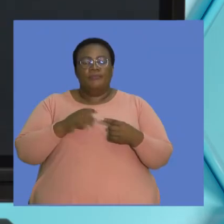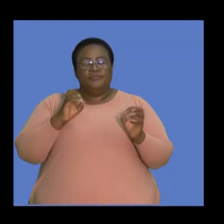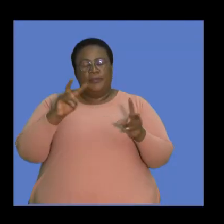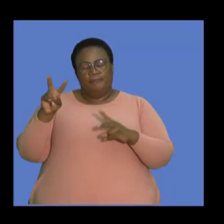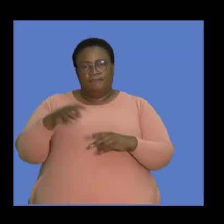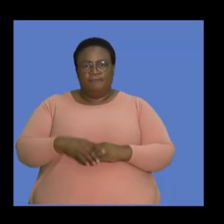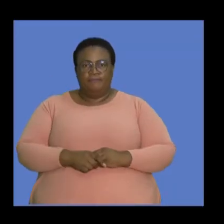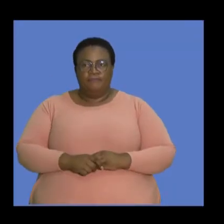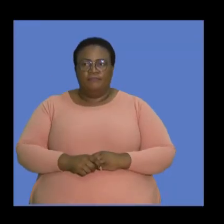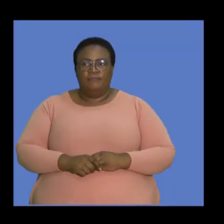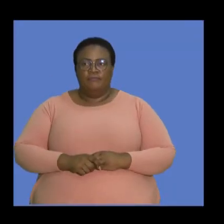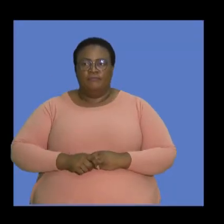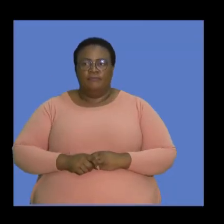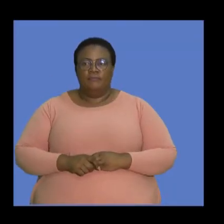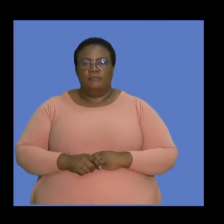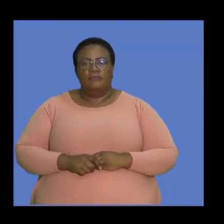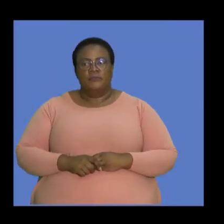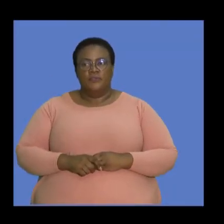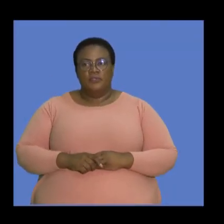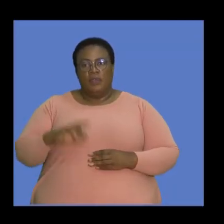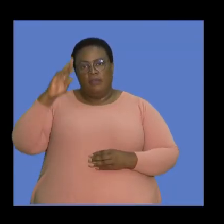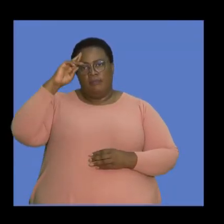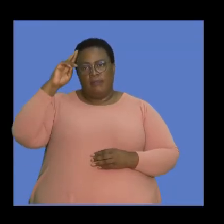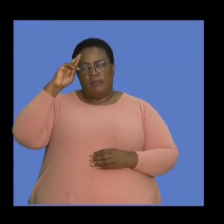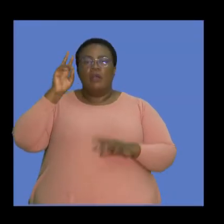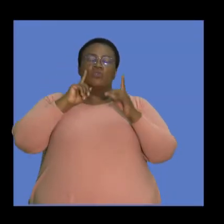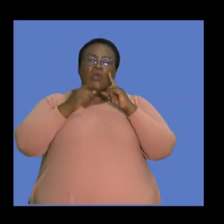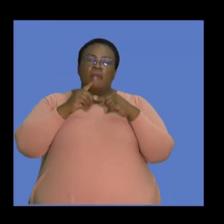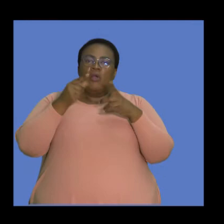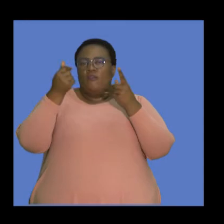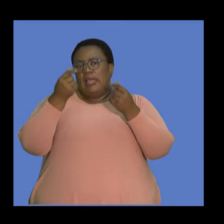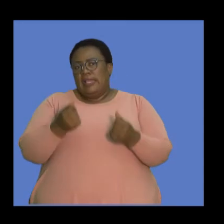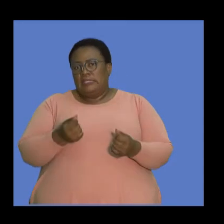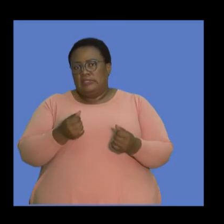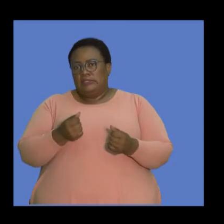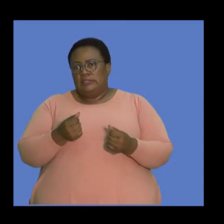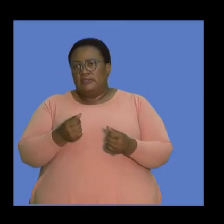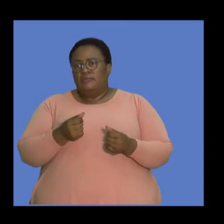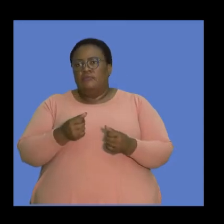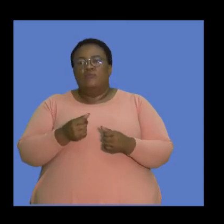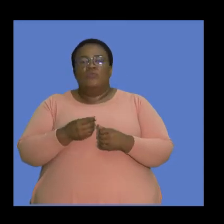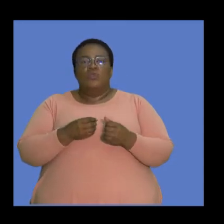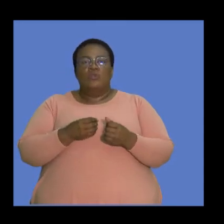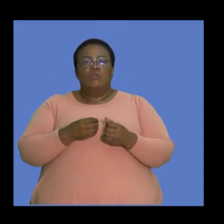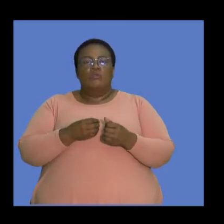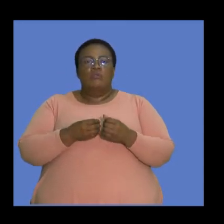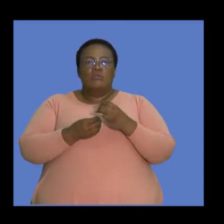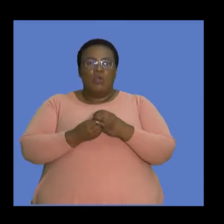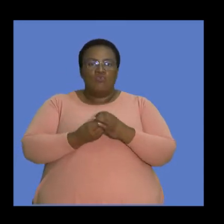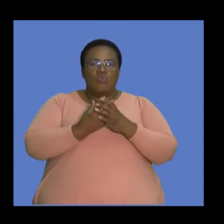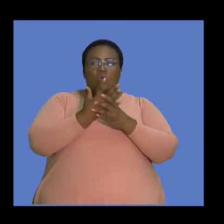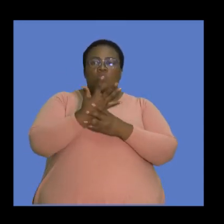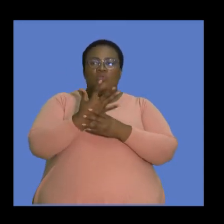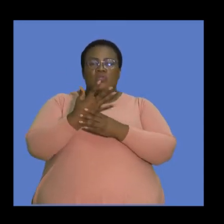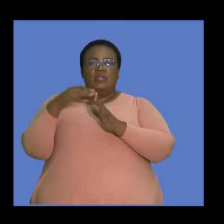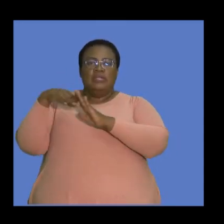at it. Now, remember that we've been looking at the concept of finance, growth and decay. Those are the two main